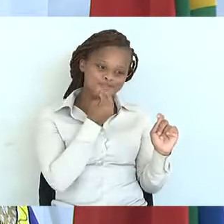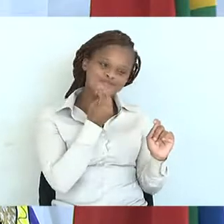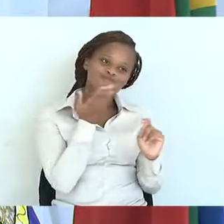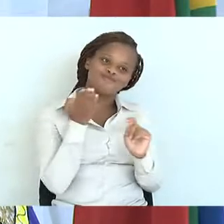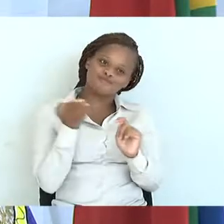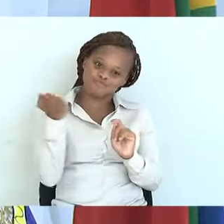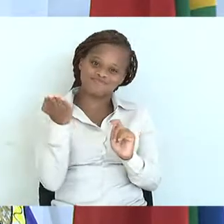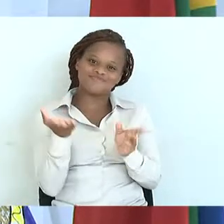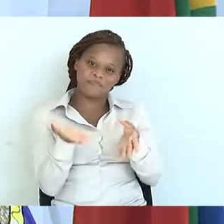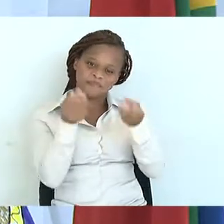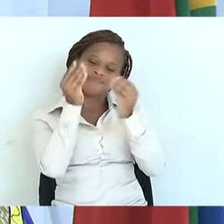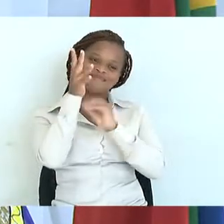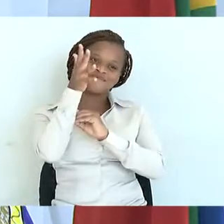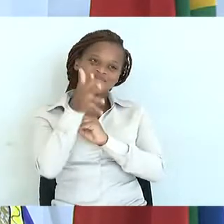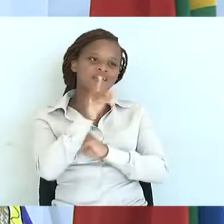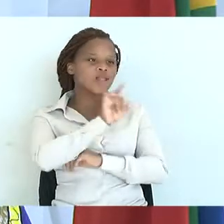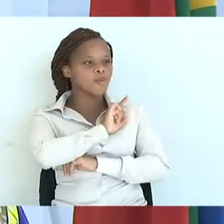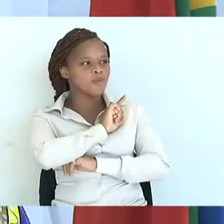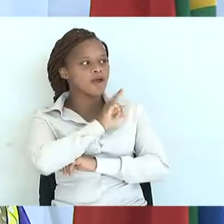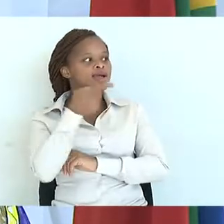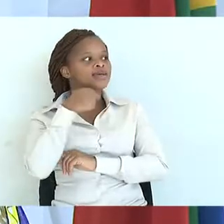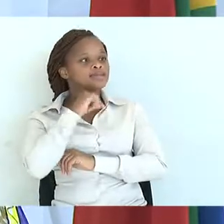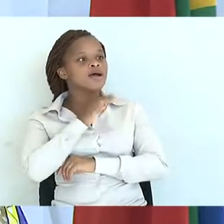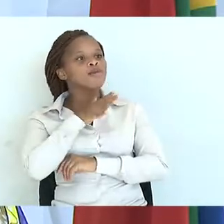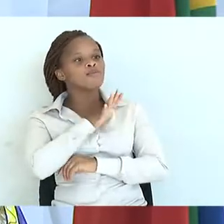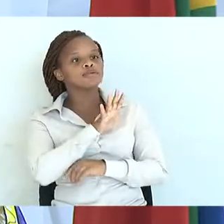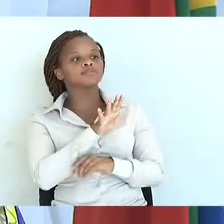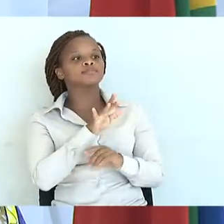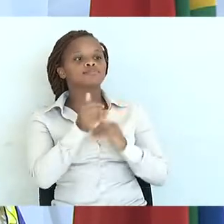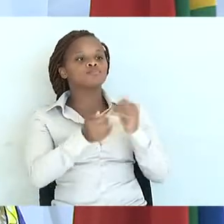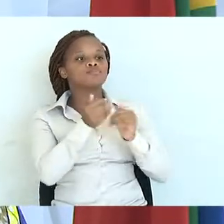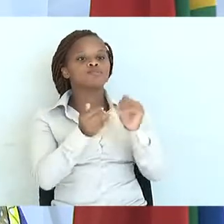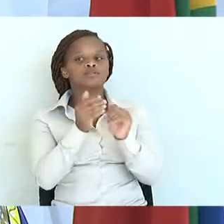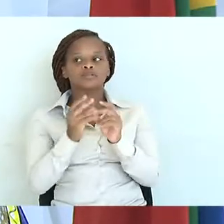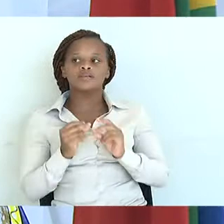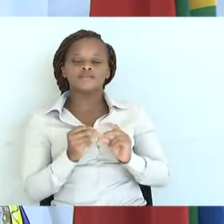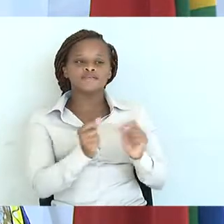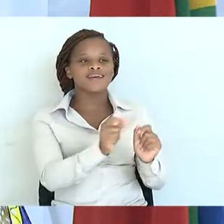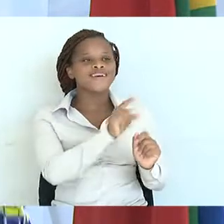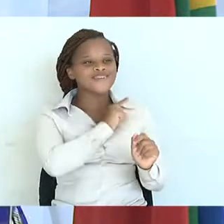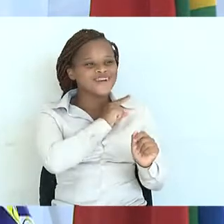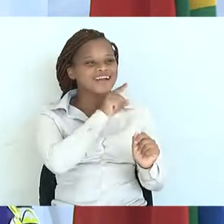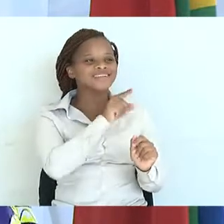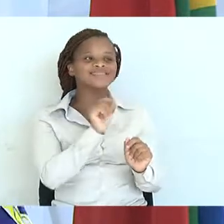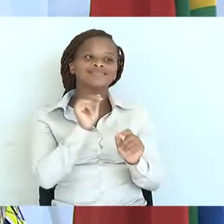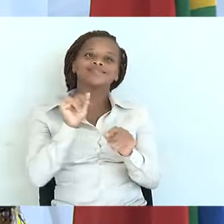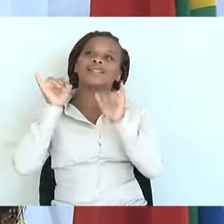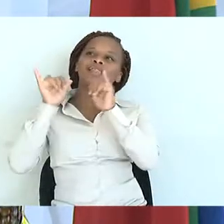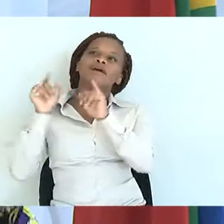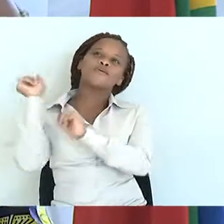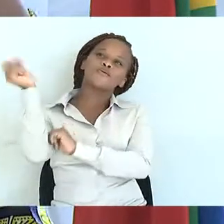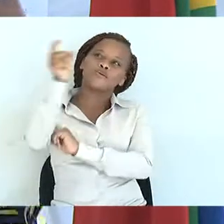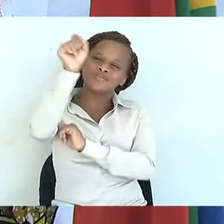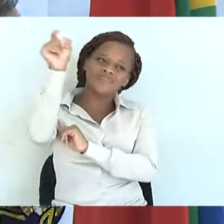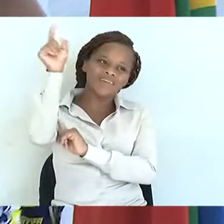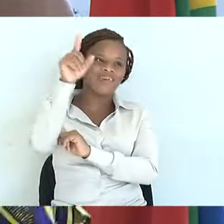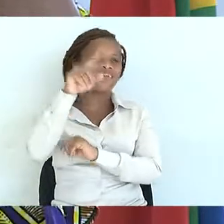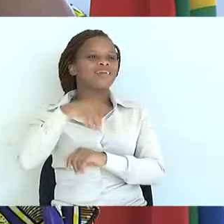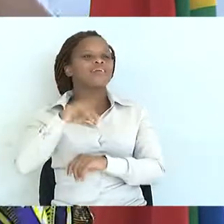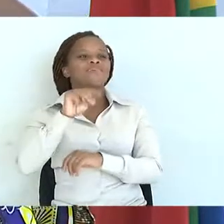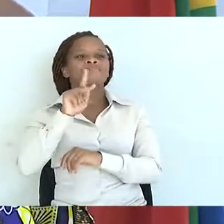bazokufica ukudla senzela ukuthi bangabambezeleki ngoba baya kude komkhanya kude